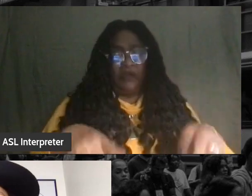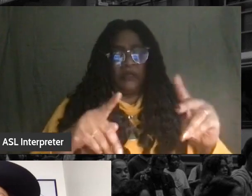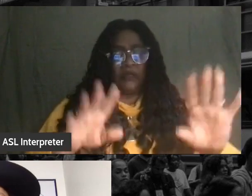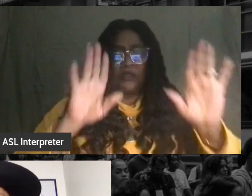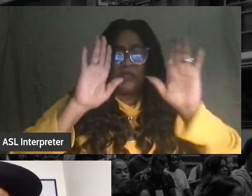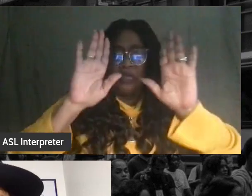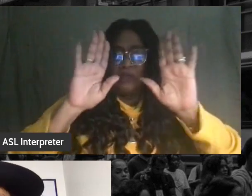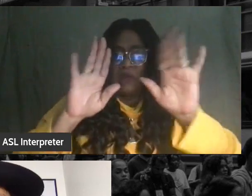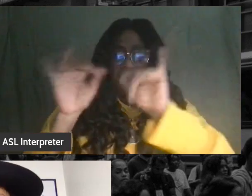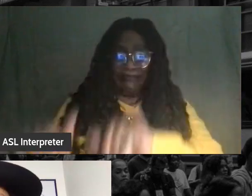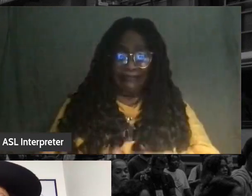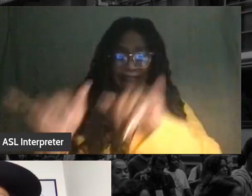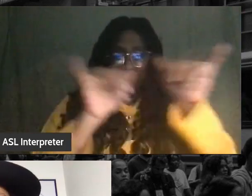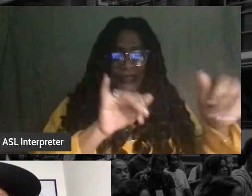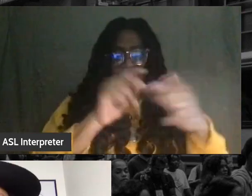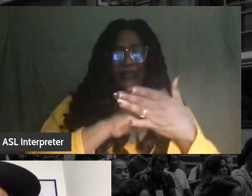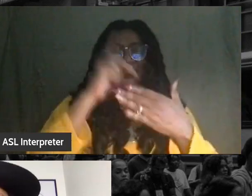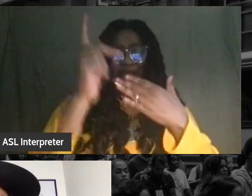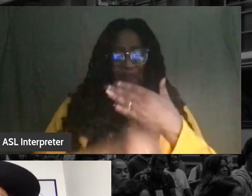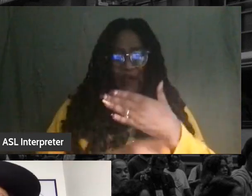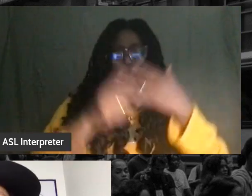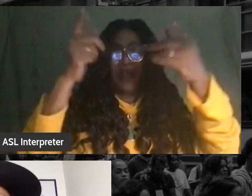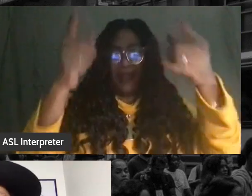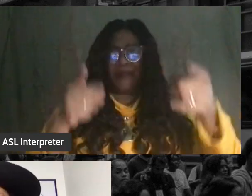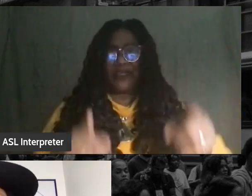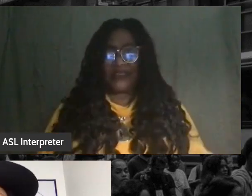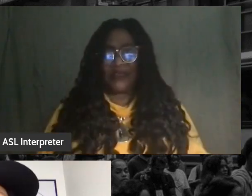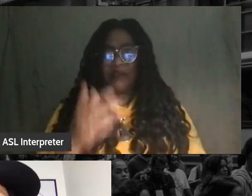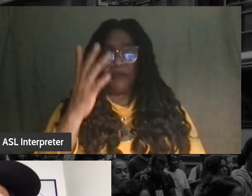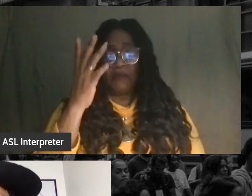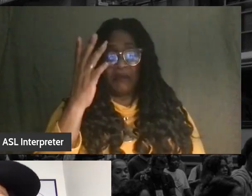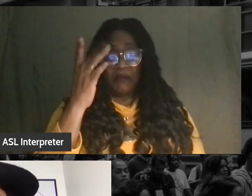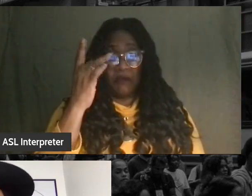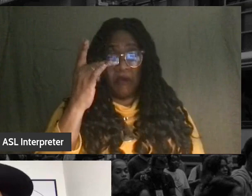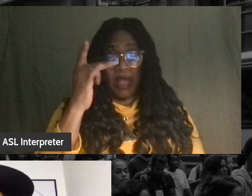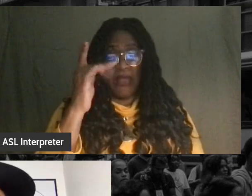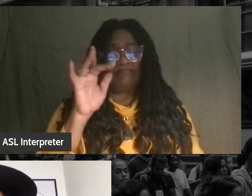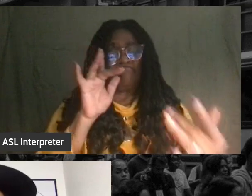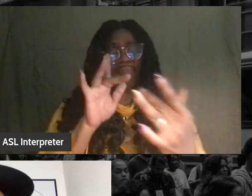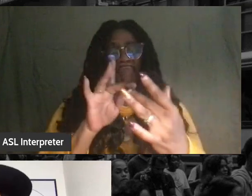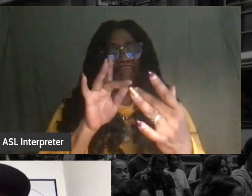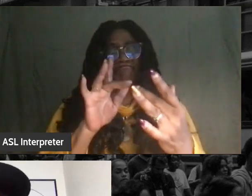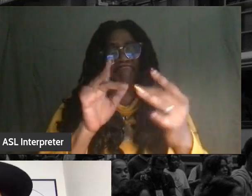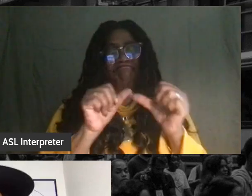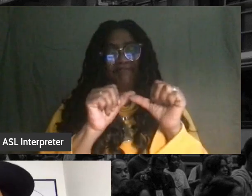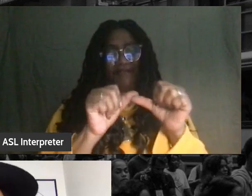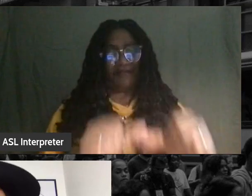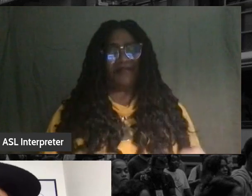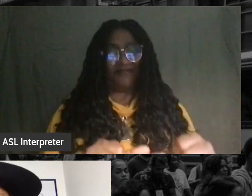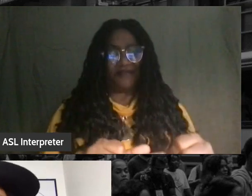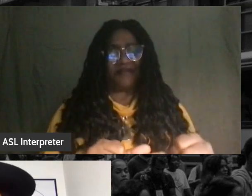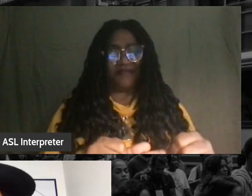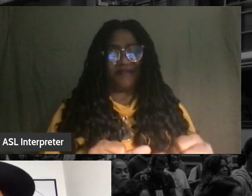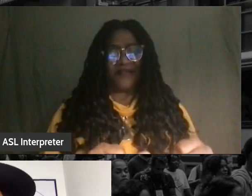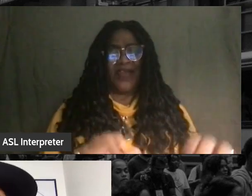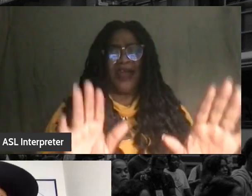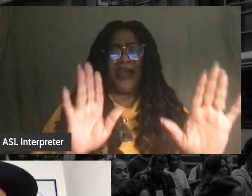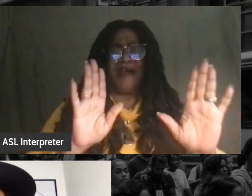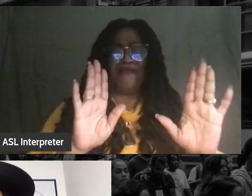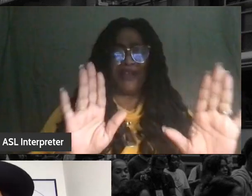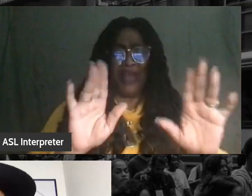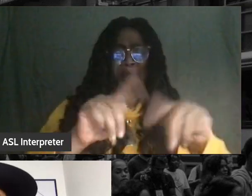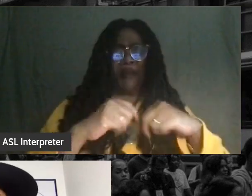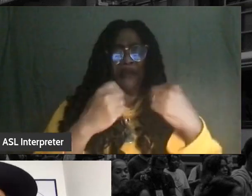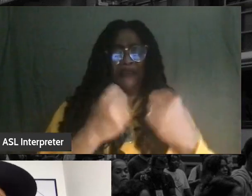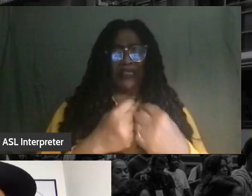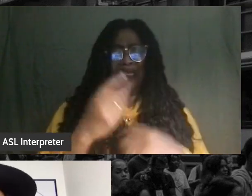this program tonight has come because I kept in contact with yes. a phenomenal team that makes the March